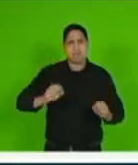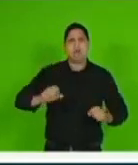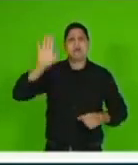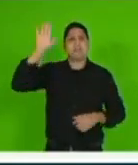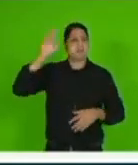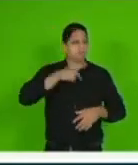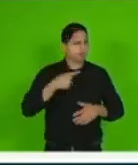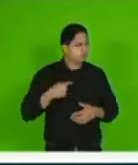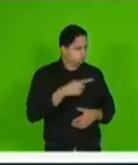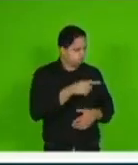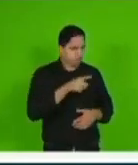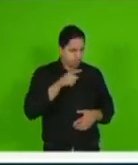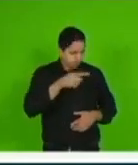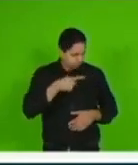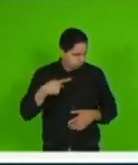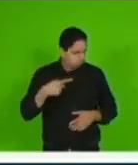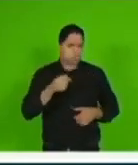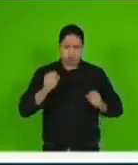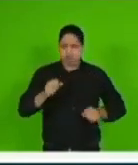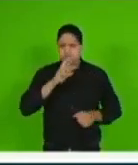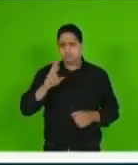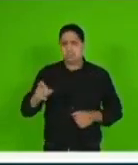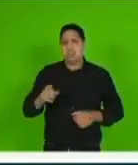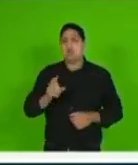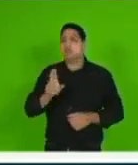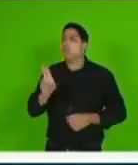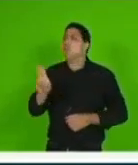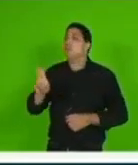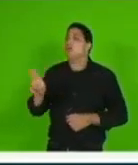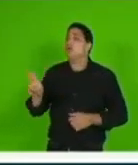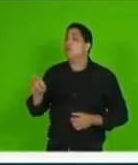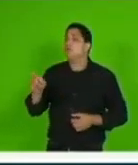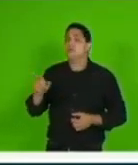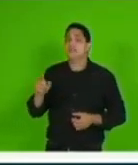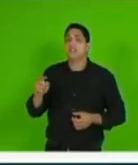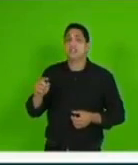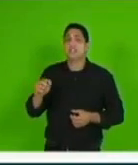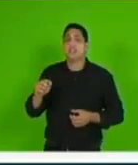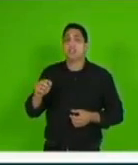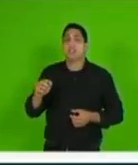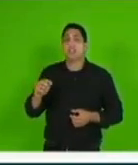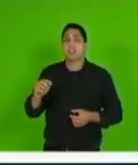this, chapter. So,